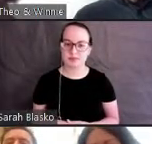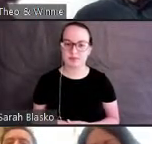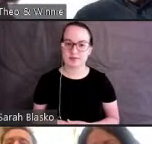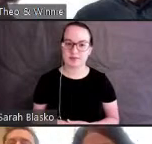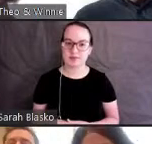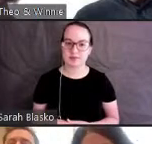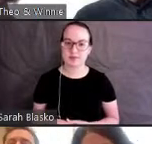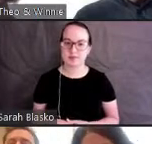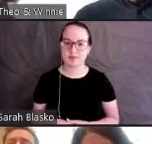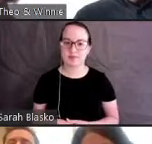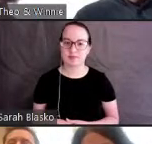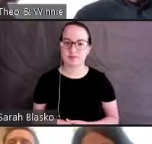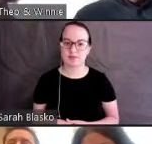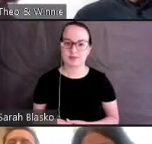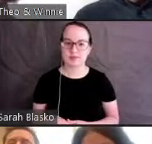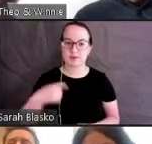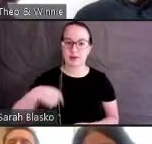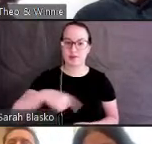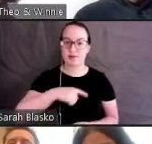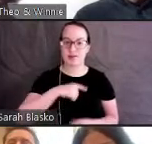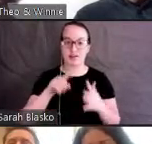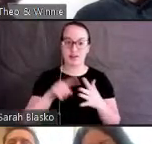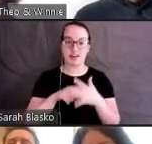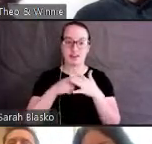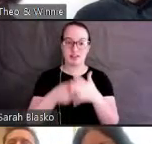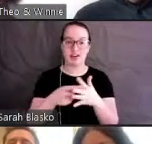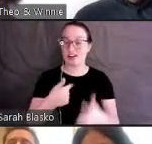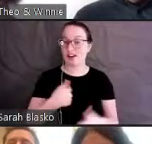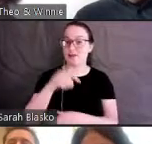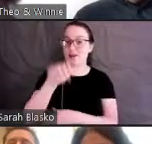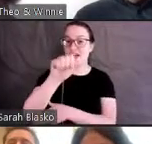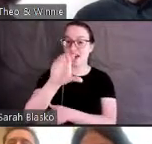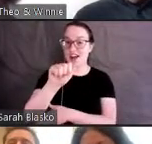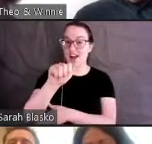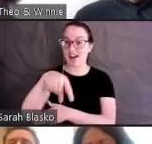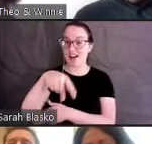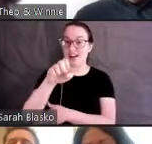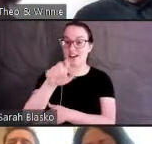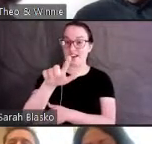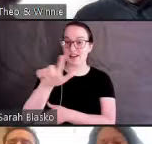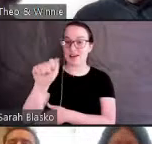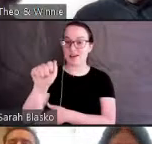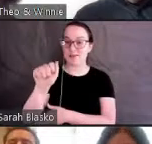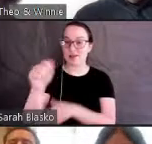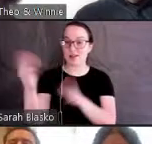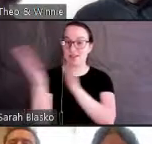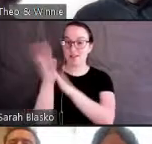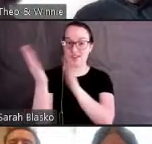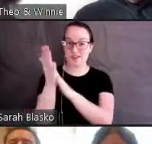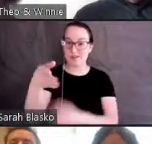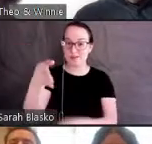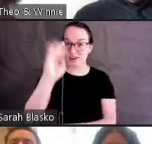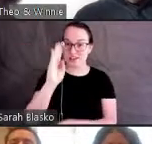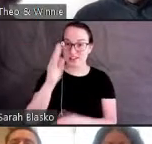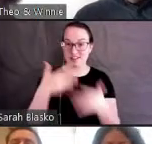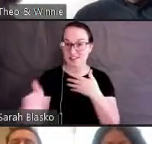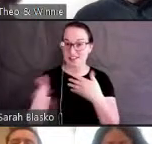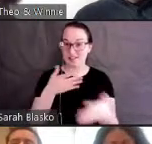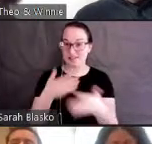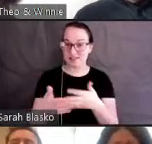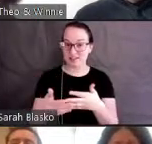we gonna go with it. You know what? I'm gonna go ahead a cappella this for y'all. That's all right. Praise God. Anyway,